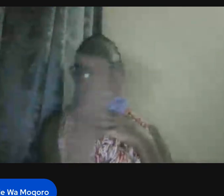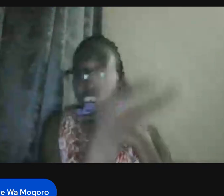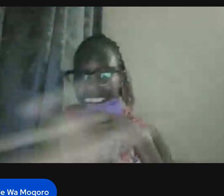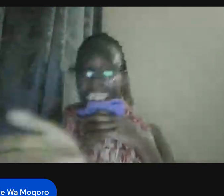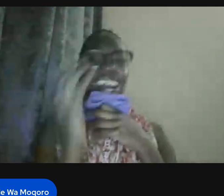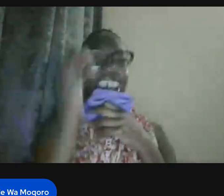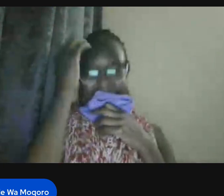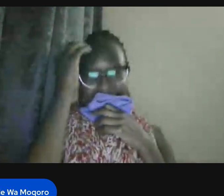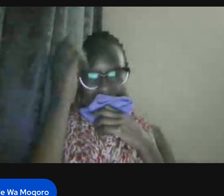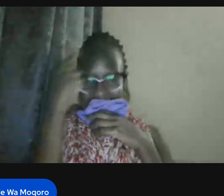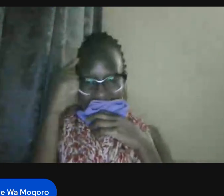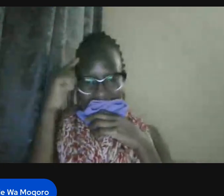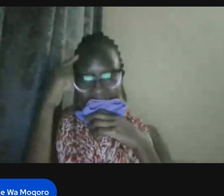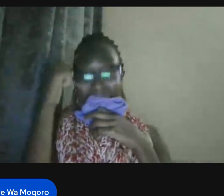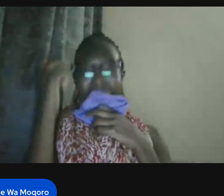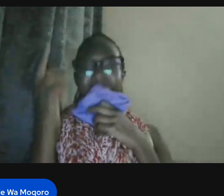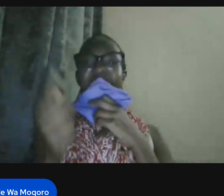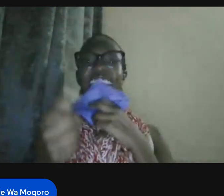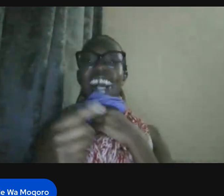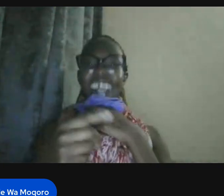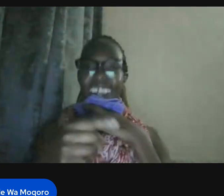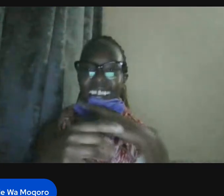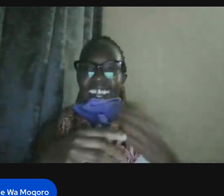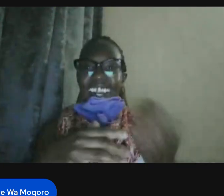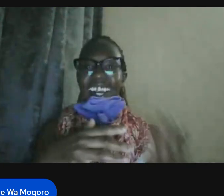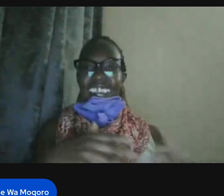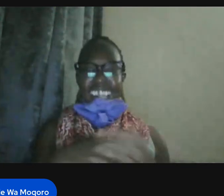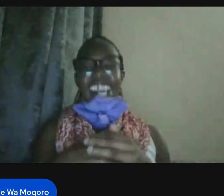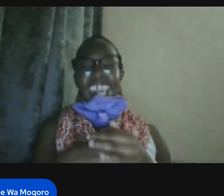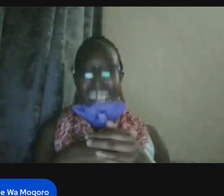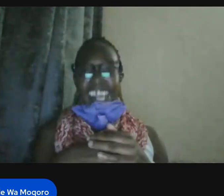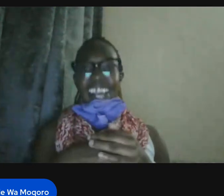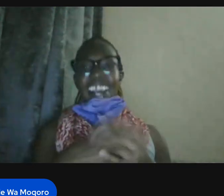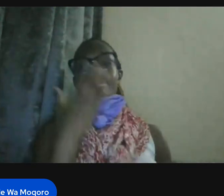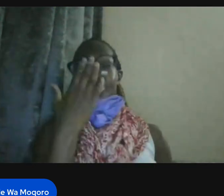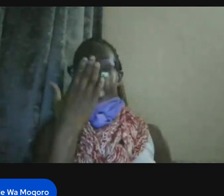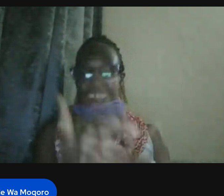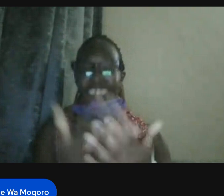and truly, I have loved all your perspectives.